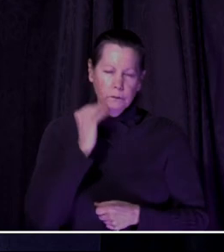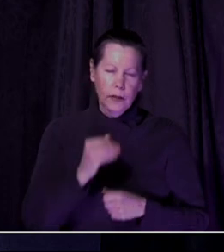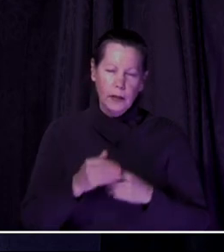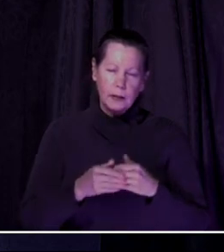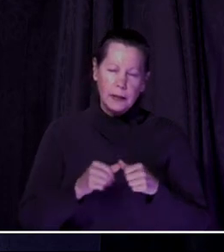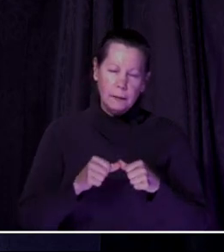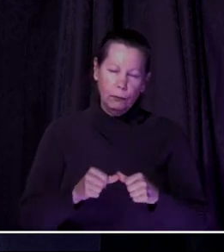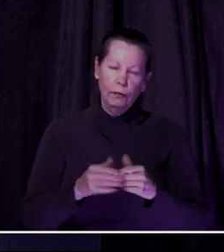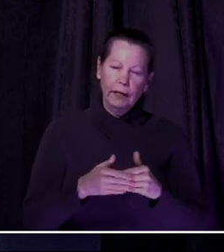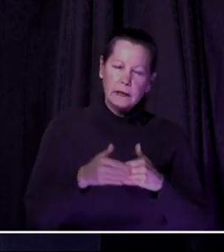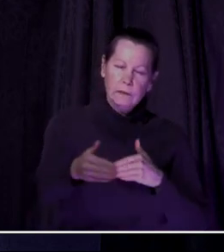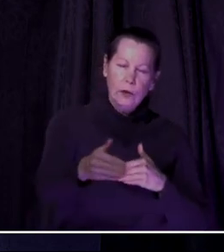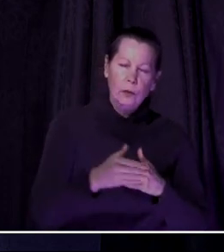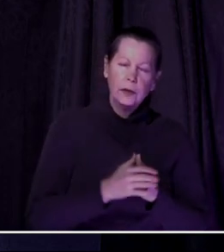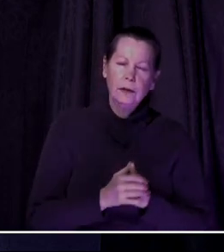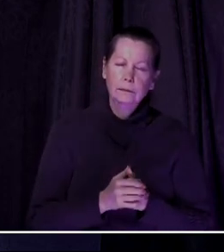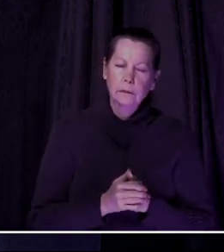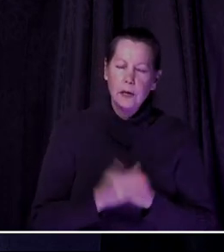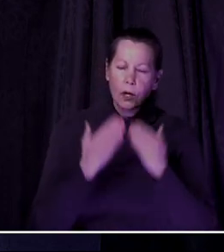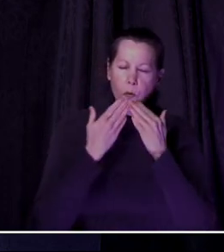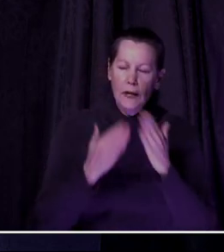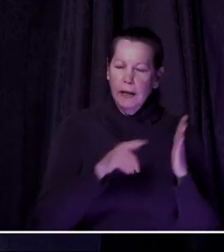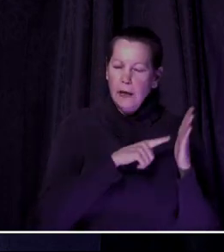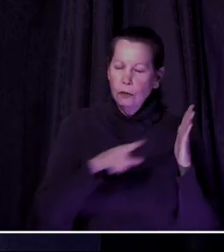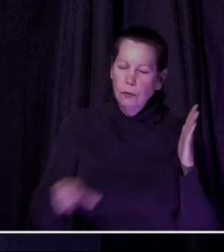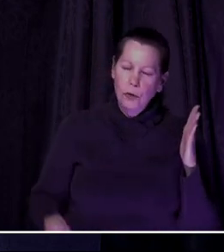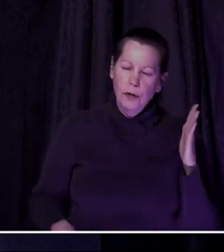us on forward. We thank you, Lord.